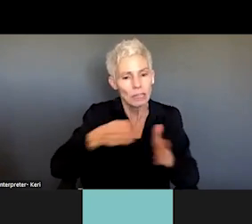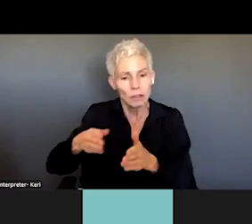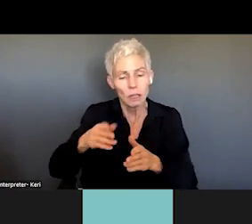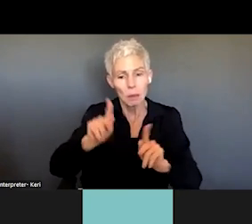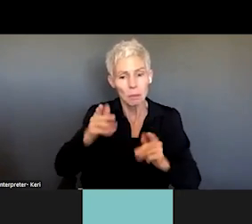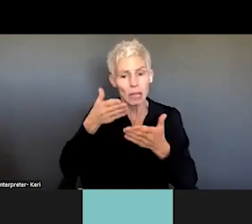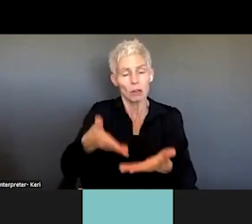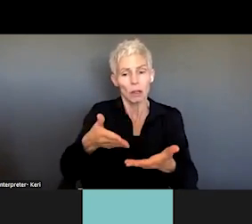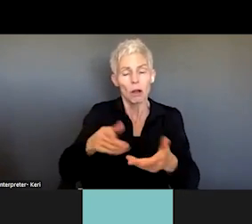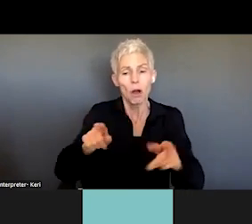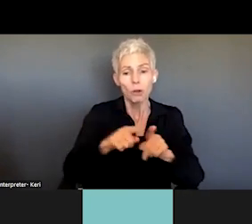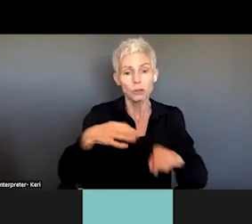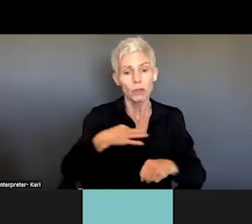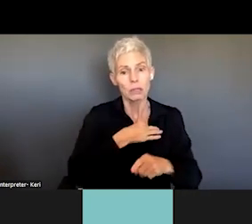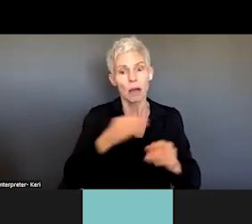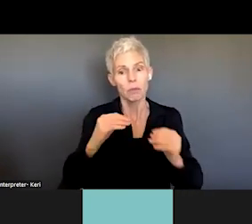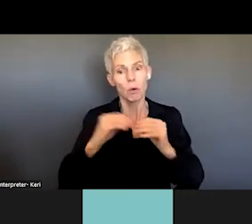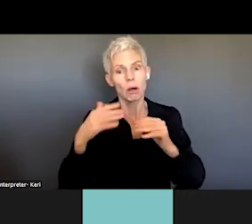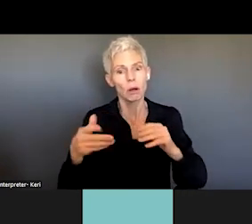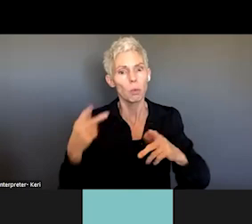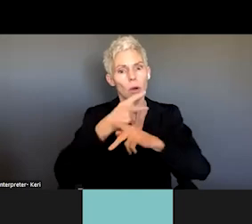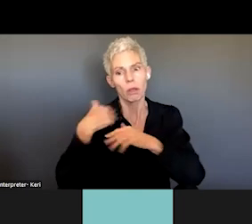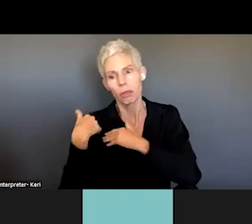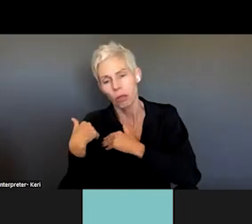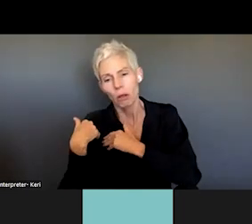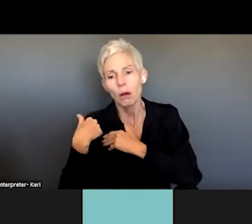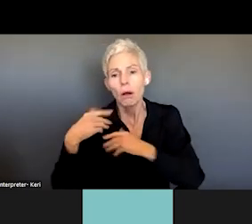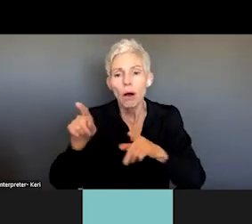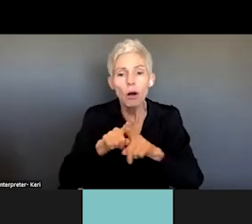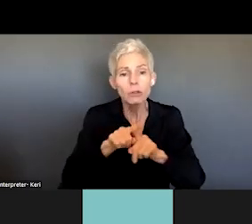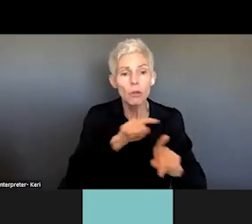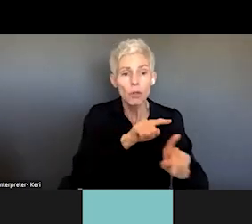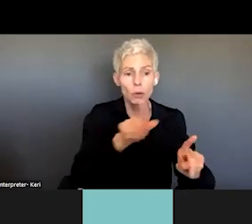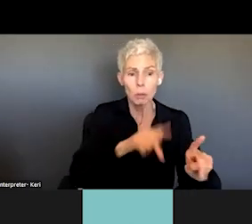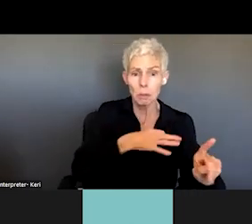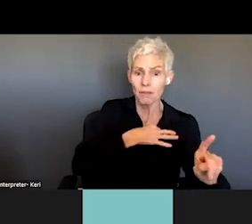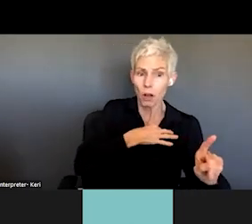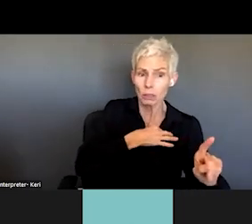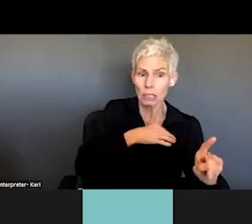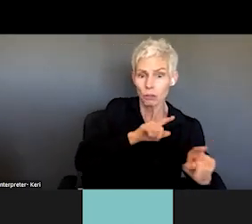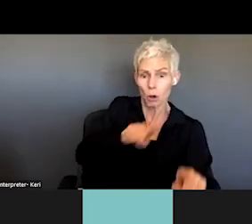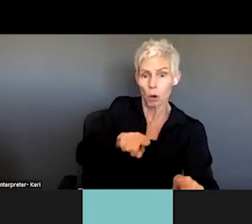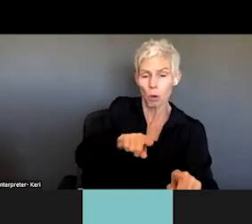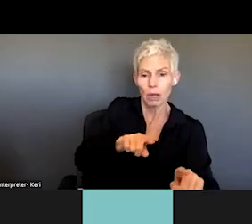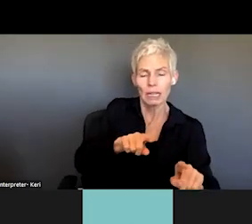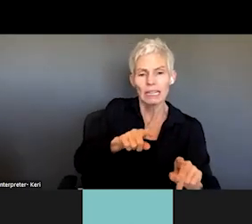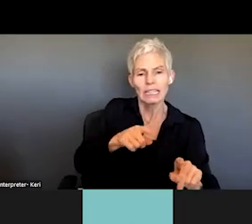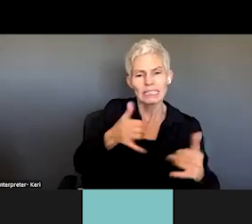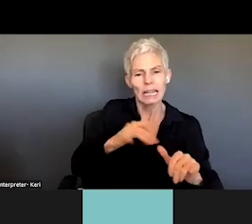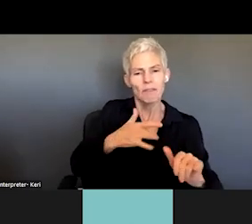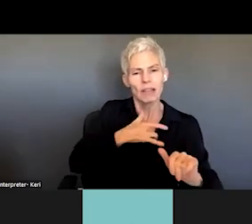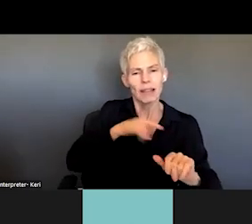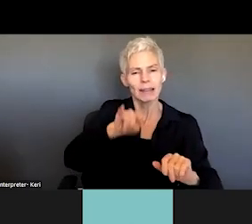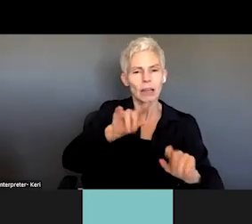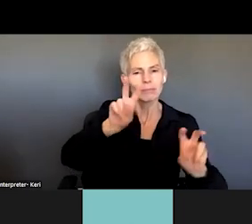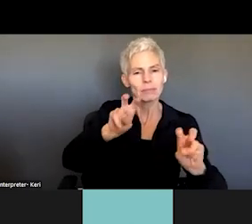the staff. And in some ways, for the people who are voluntary, it still feels like they're in detention with individuals